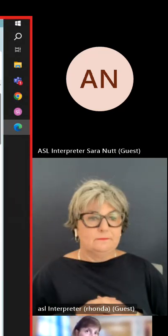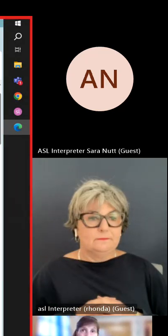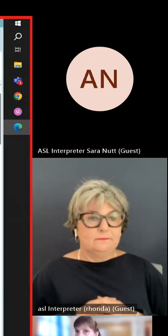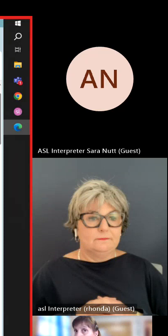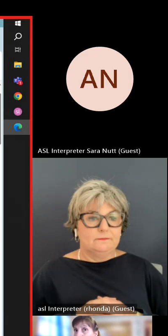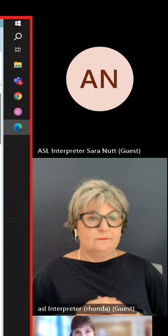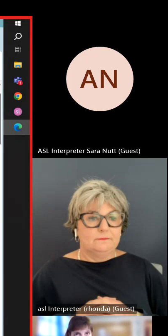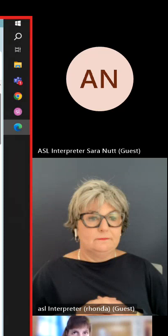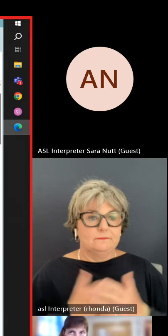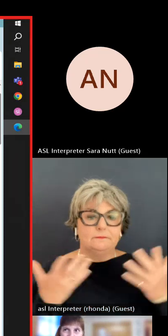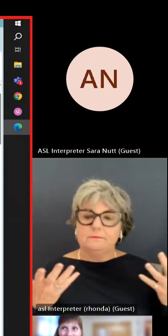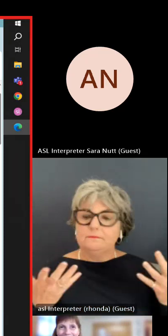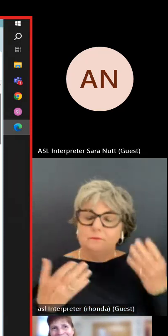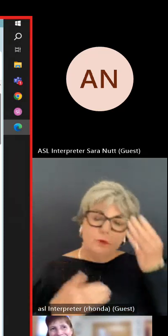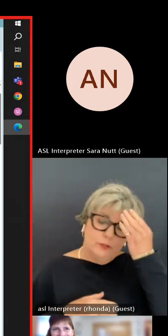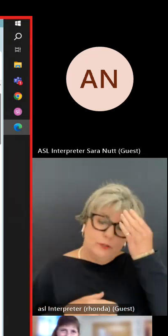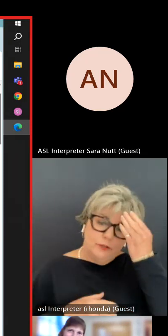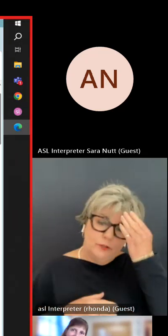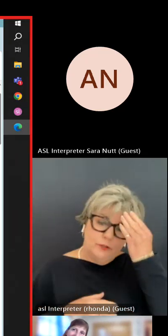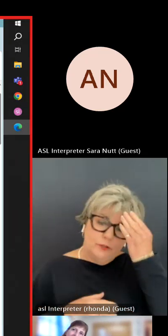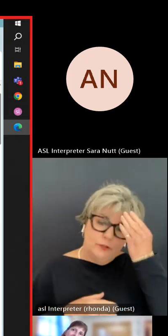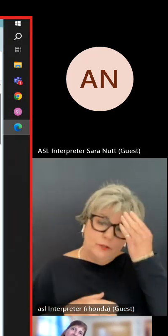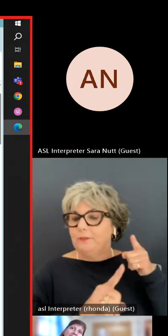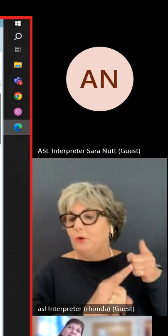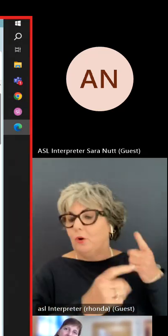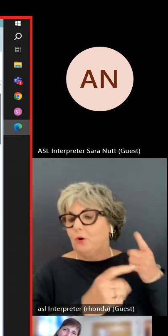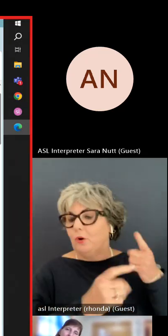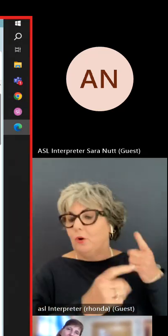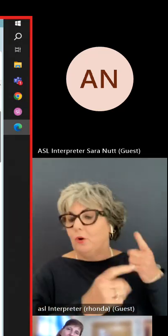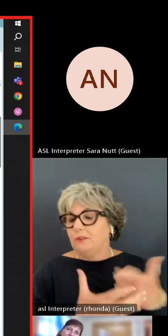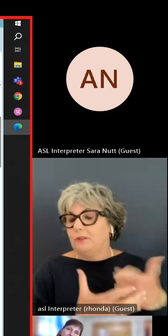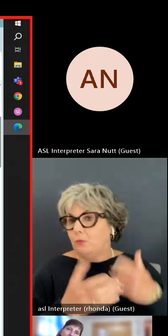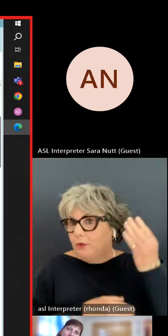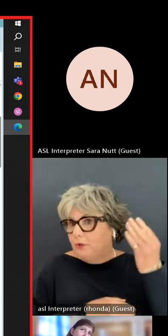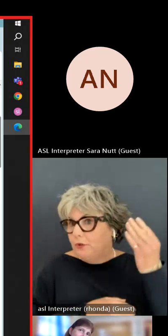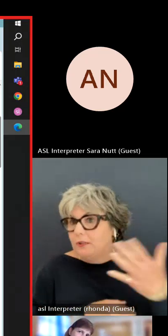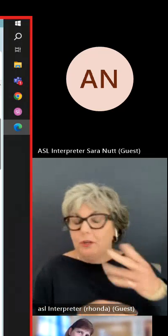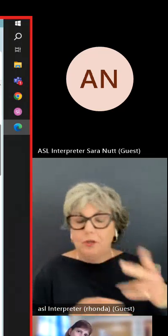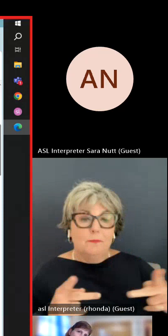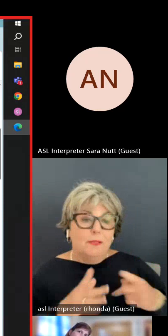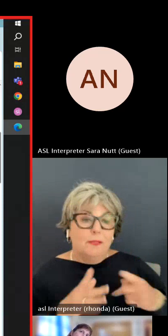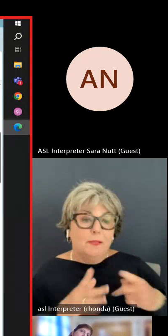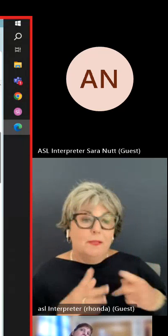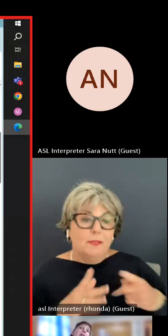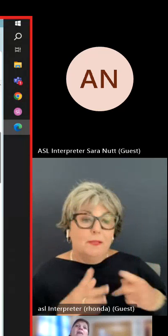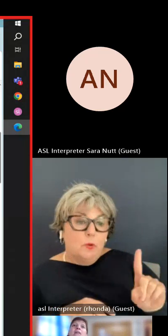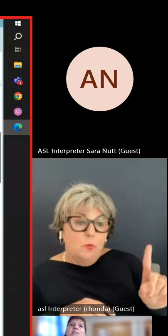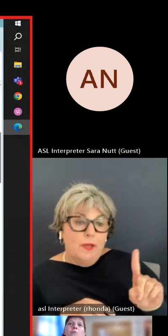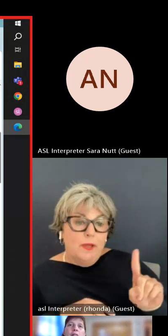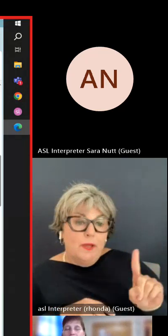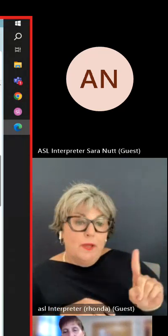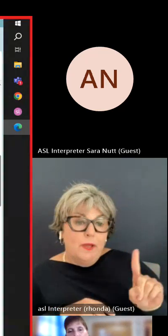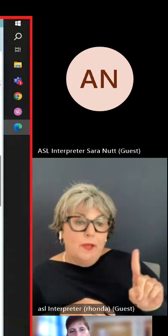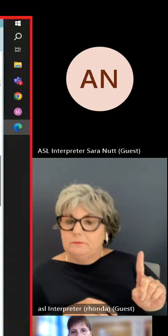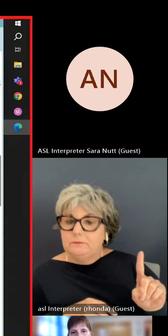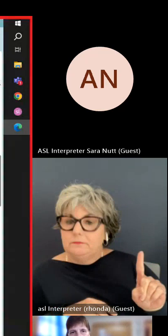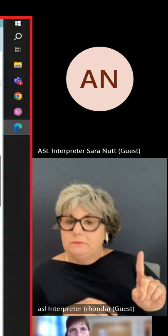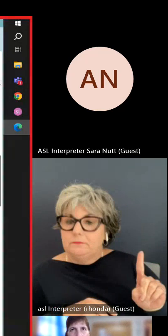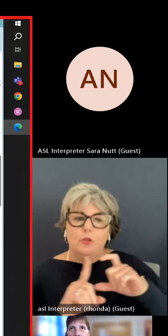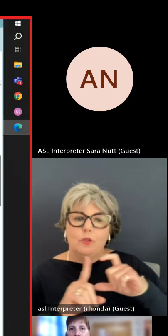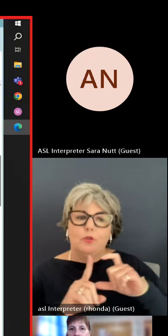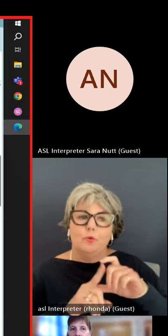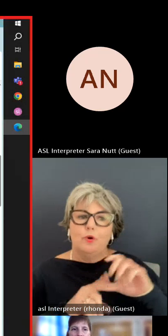So what do you tell your target audience? And a good place to start is with the word